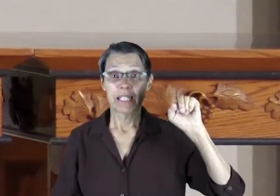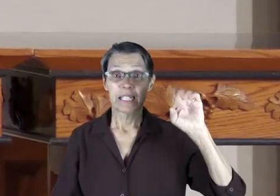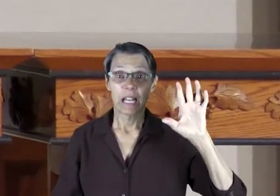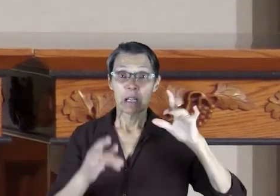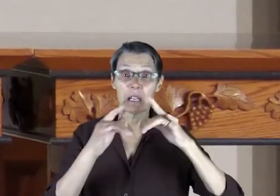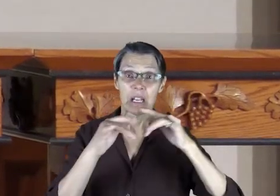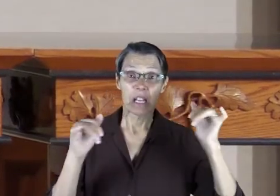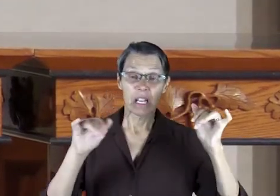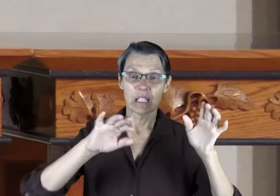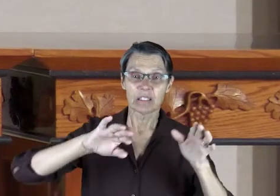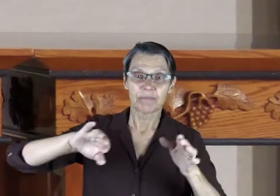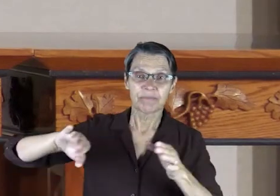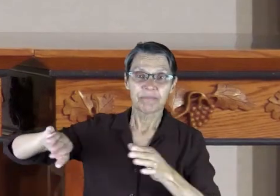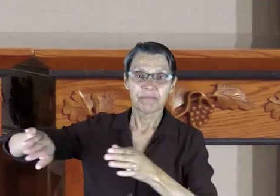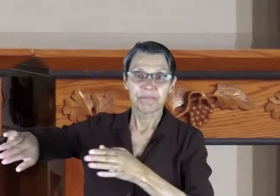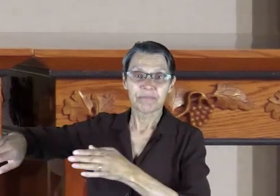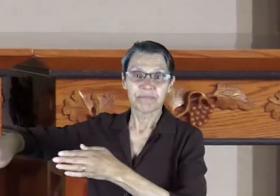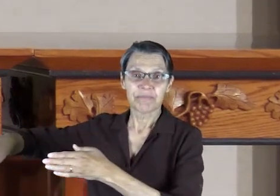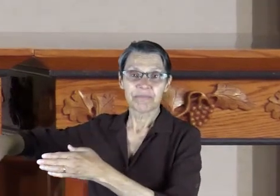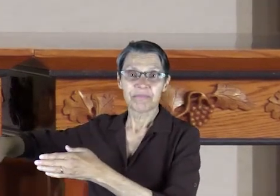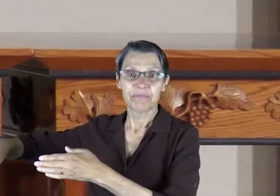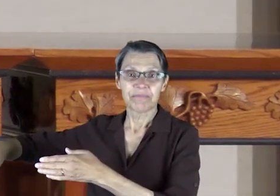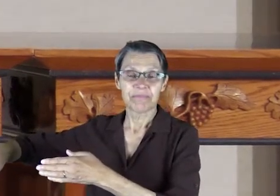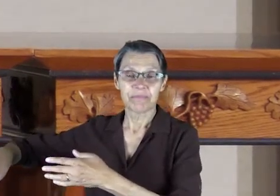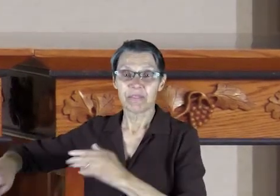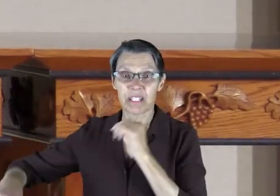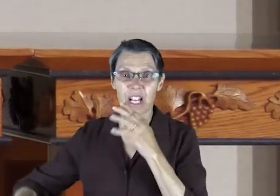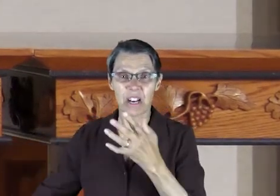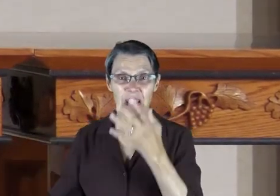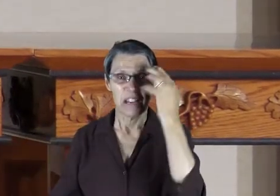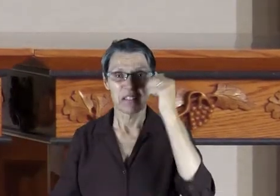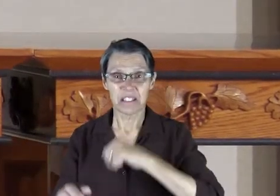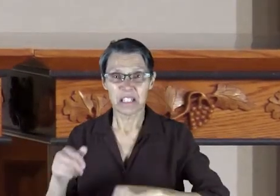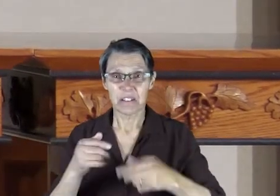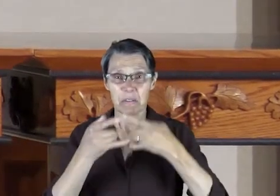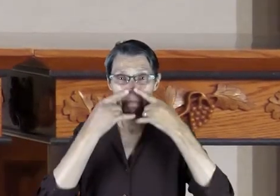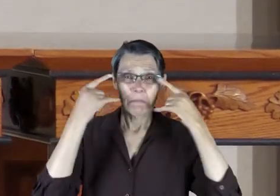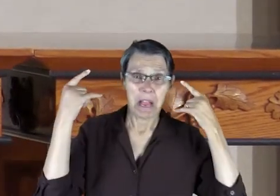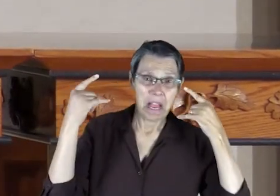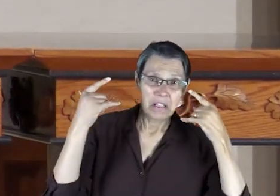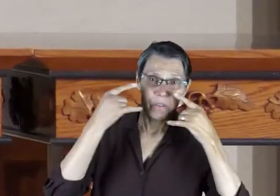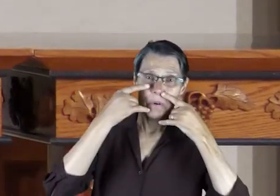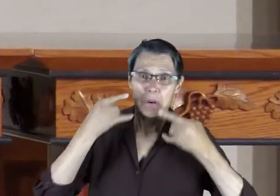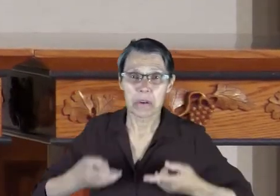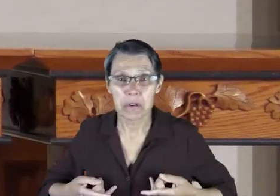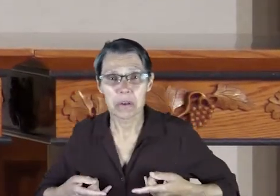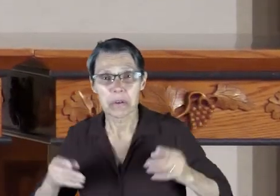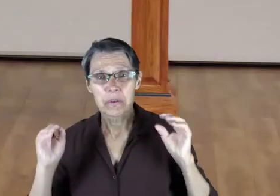our anger at one another for wearing masks or not wearing masks.